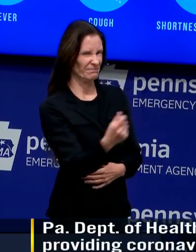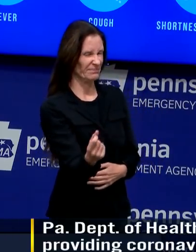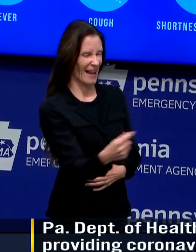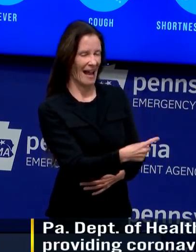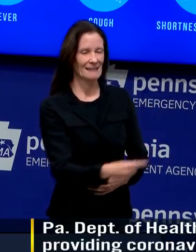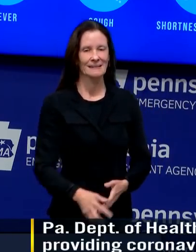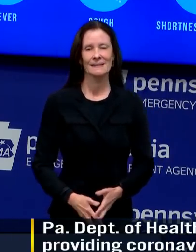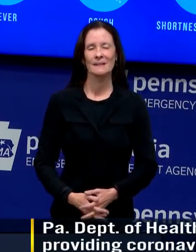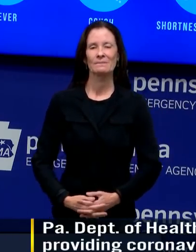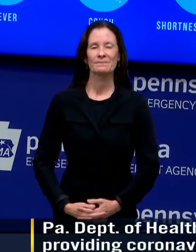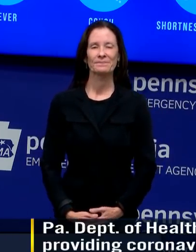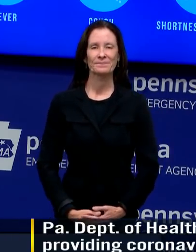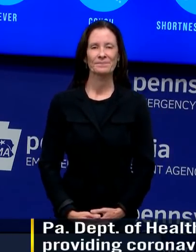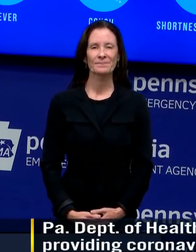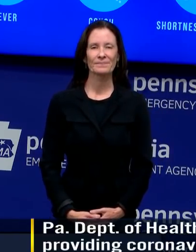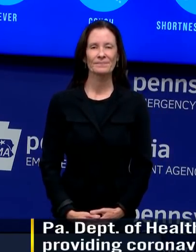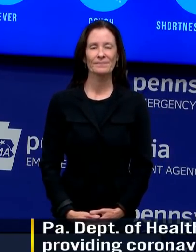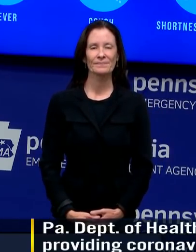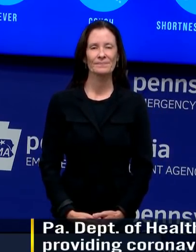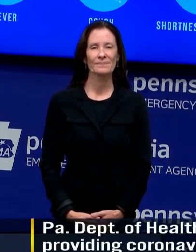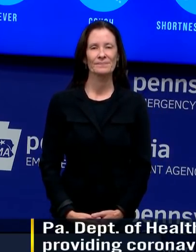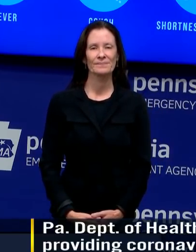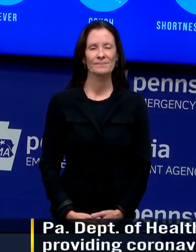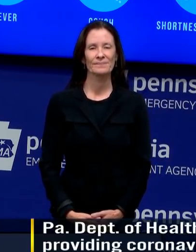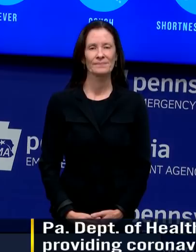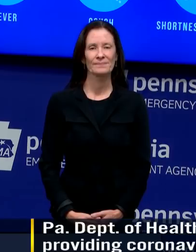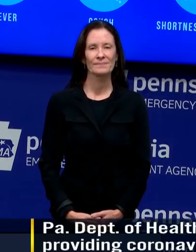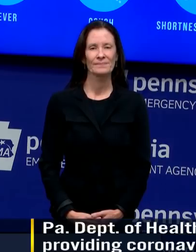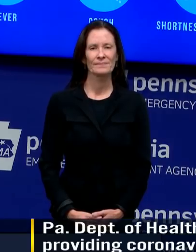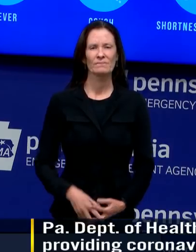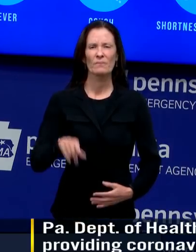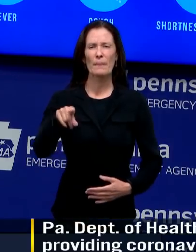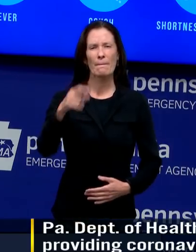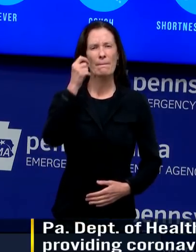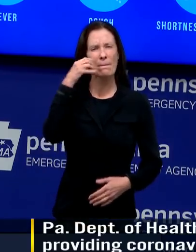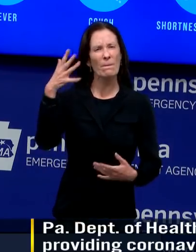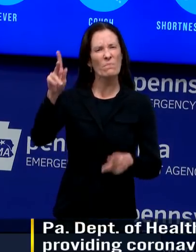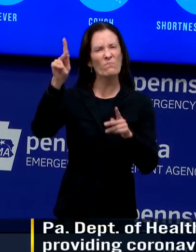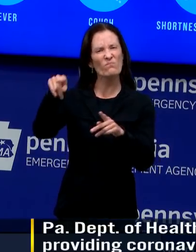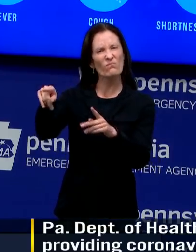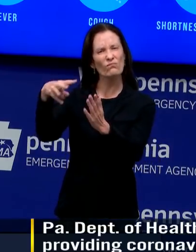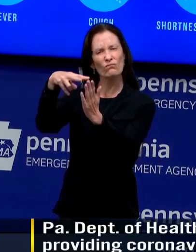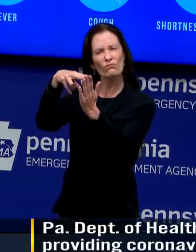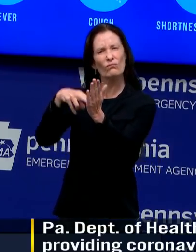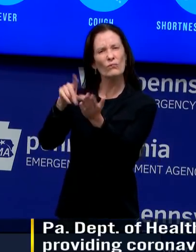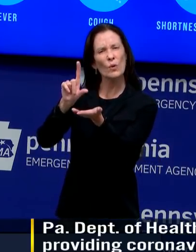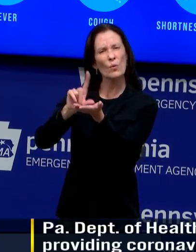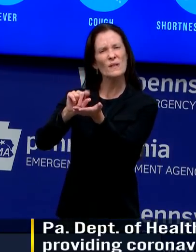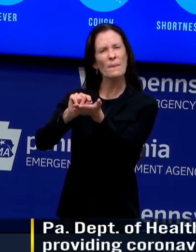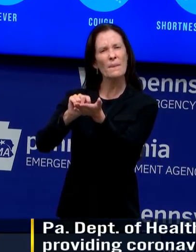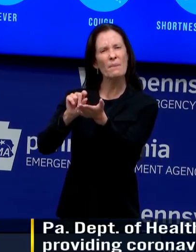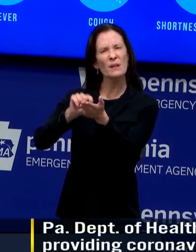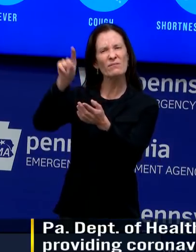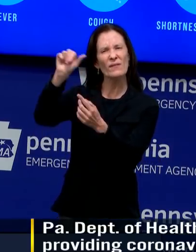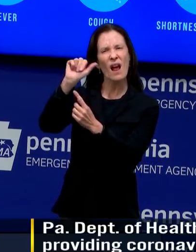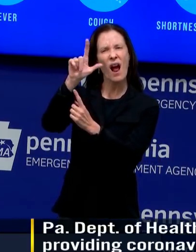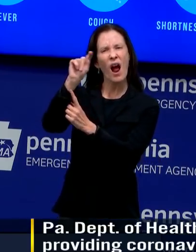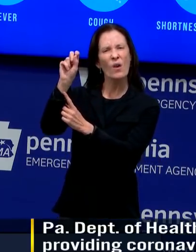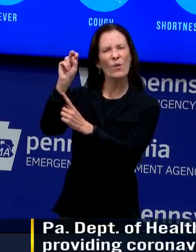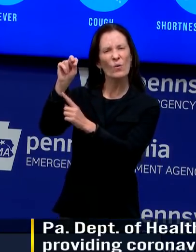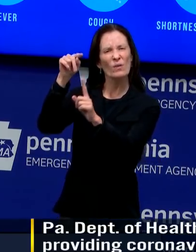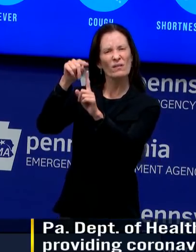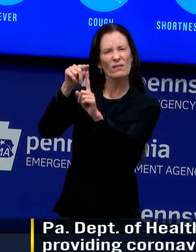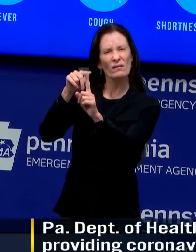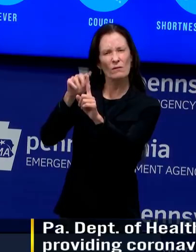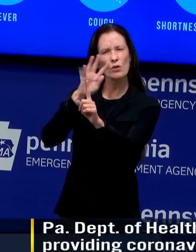Governor, from the Altoona Mirror, a reader who needs to talk on the phone to an unemployment compensation call taker and who called 5 hours